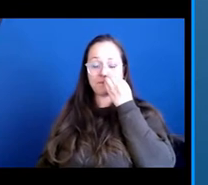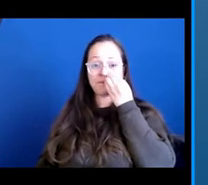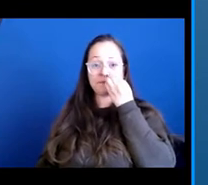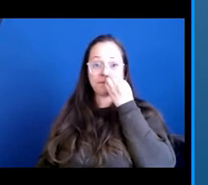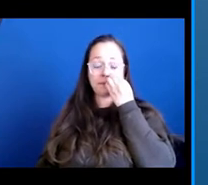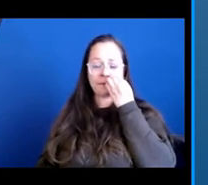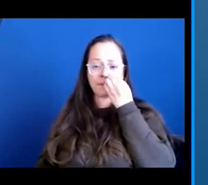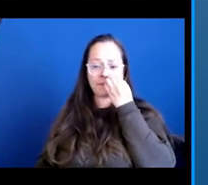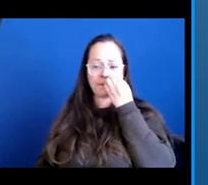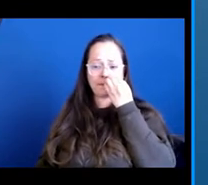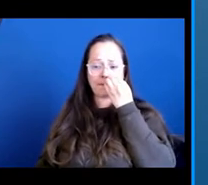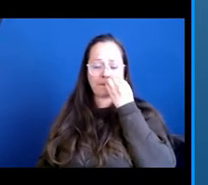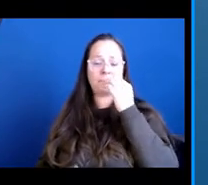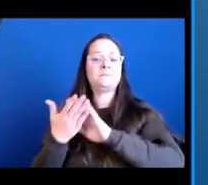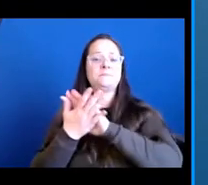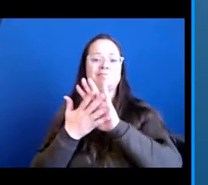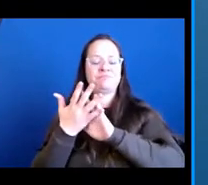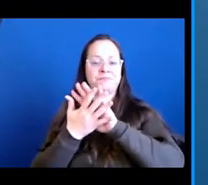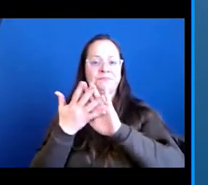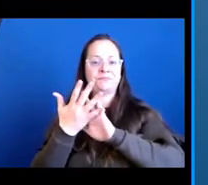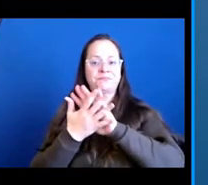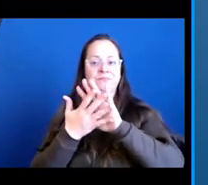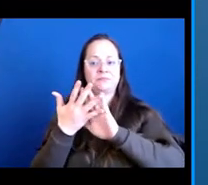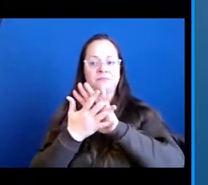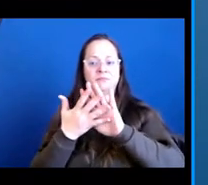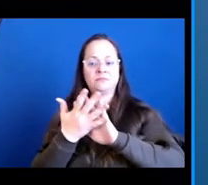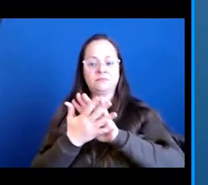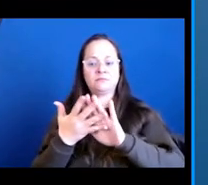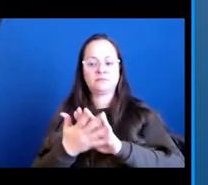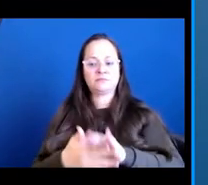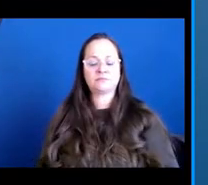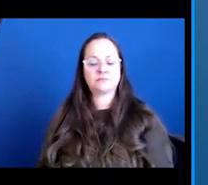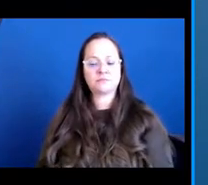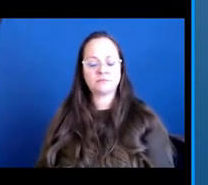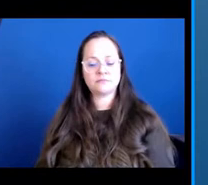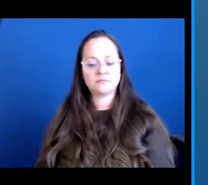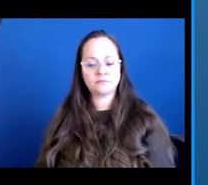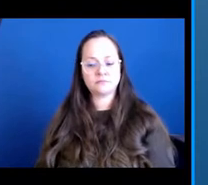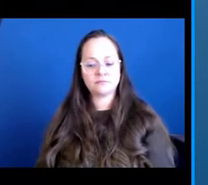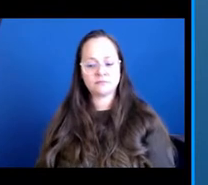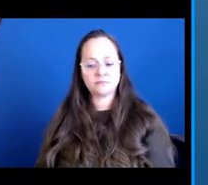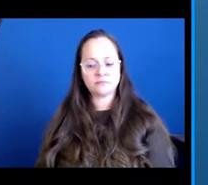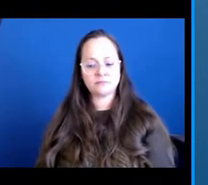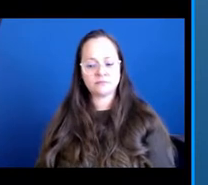that's my comment thank you thank you Donna